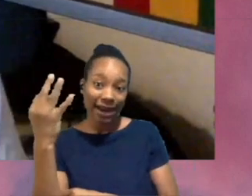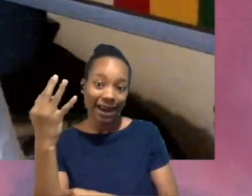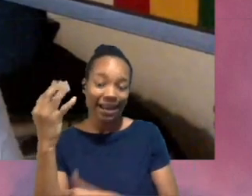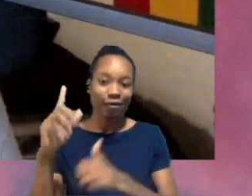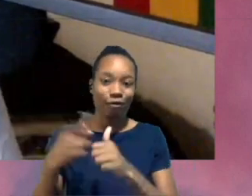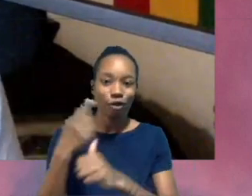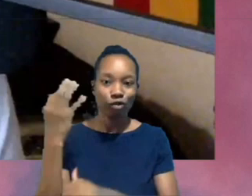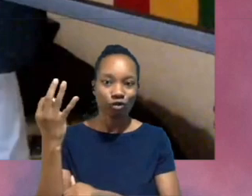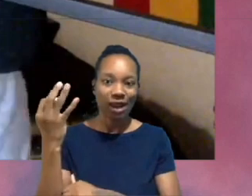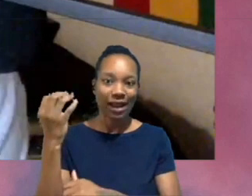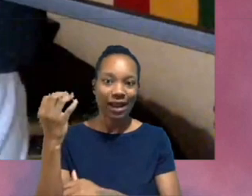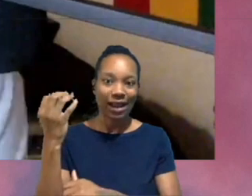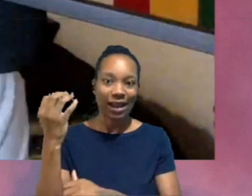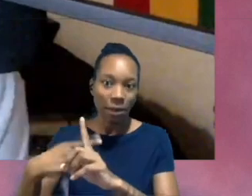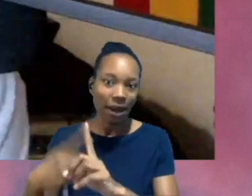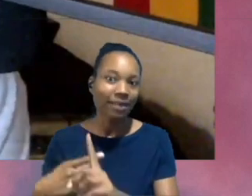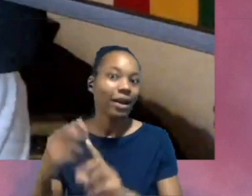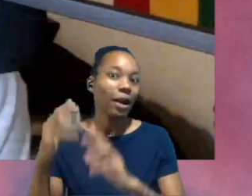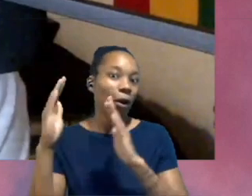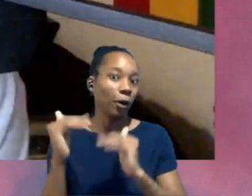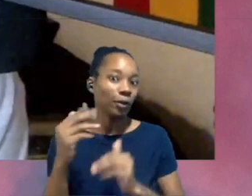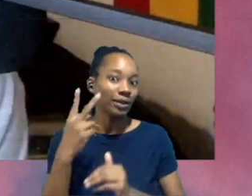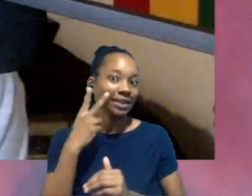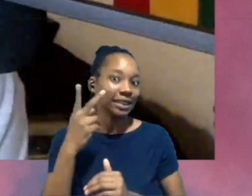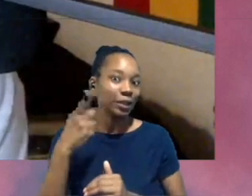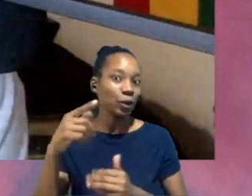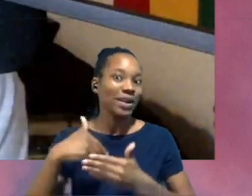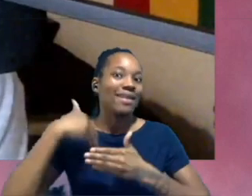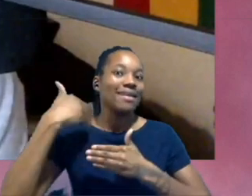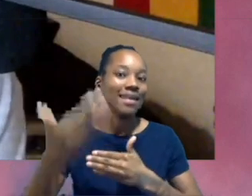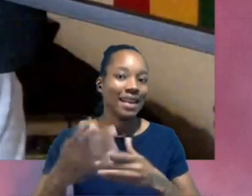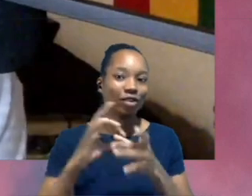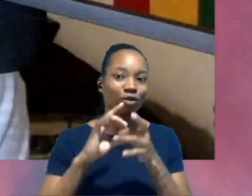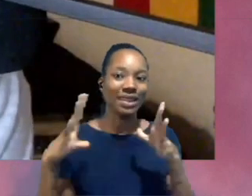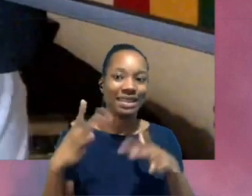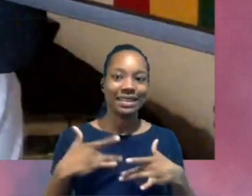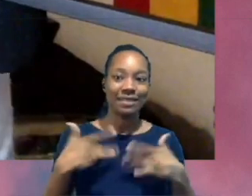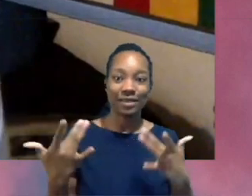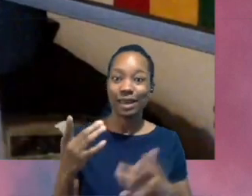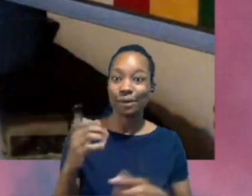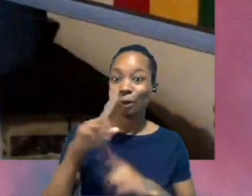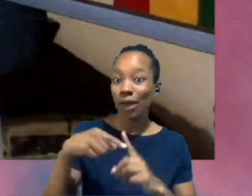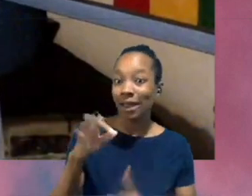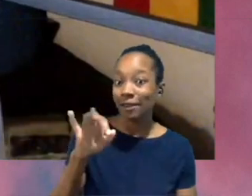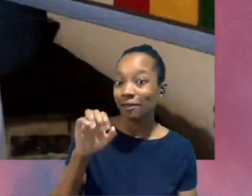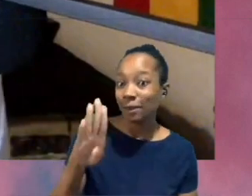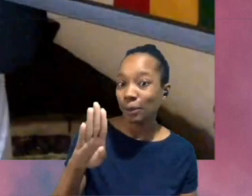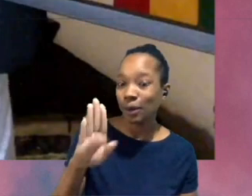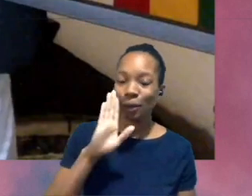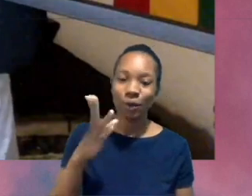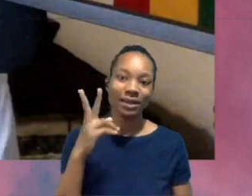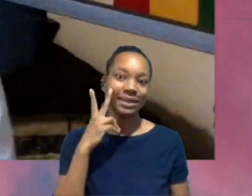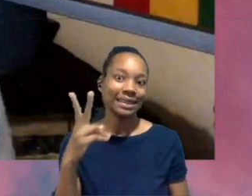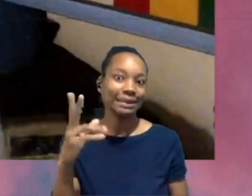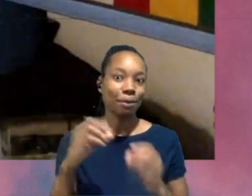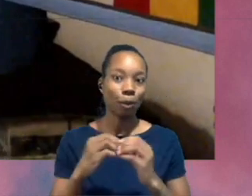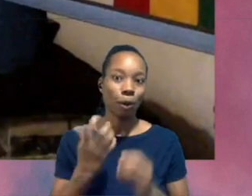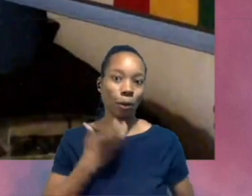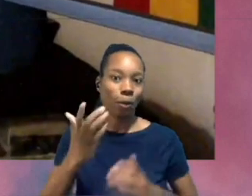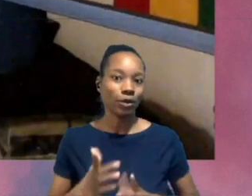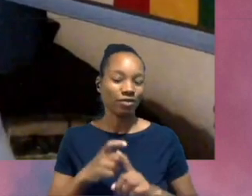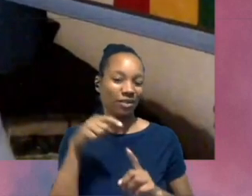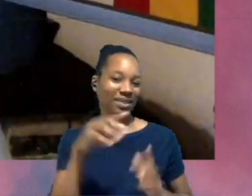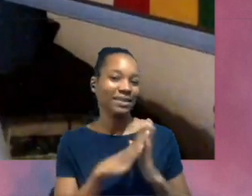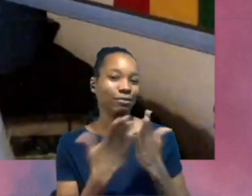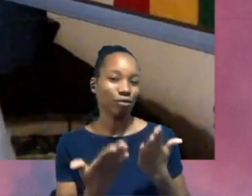510, then we're going to see y'all at the next release event coming up in February, where you can hear from even more poets from this incredible anthology. Thank y'all for